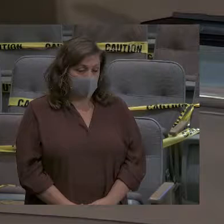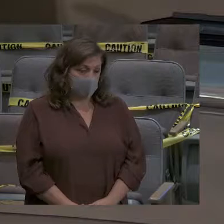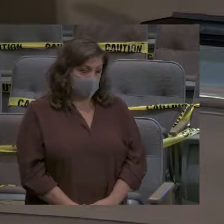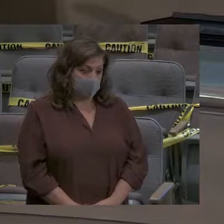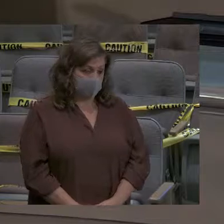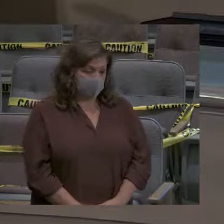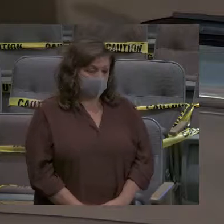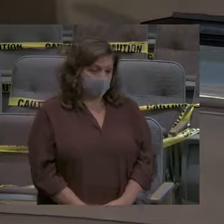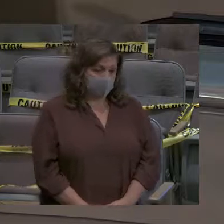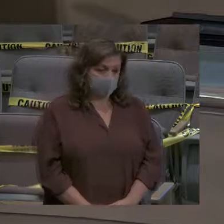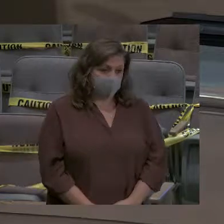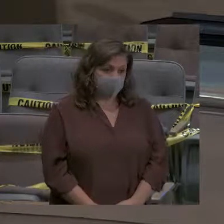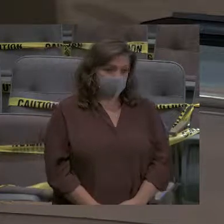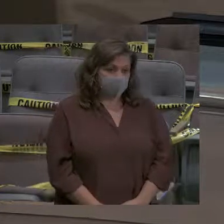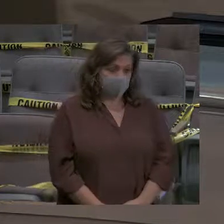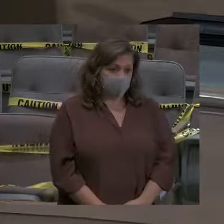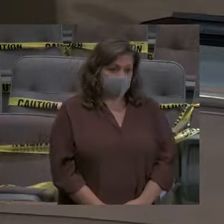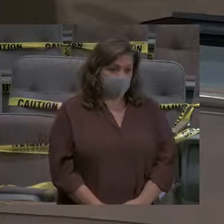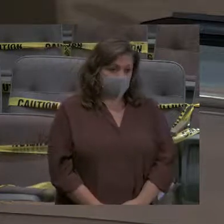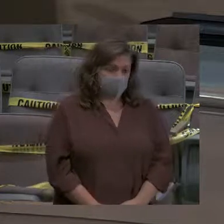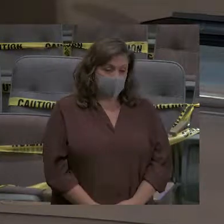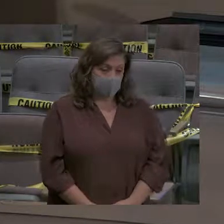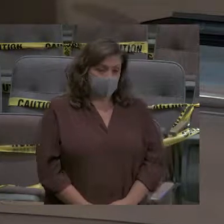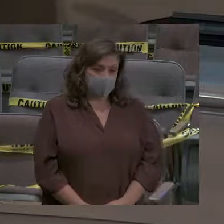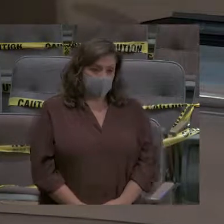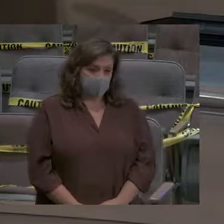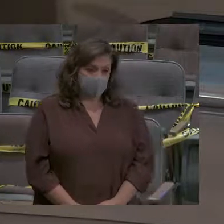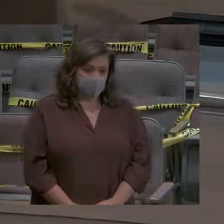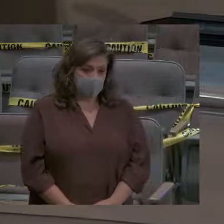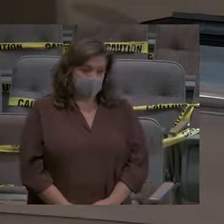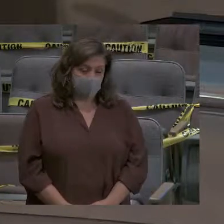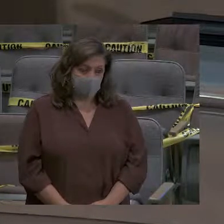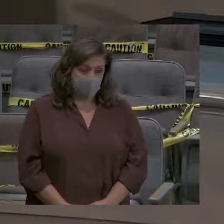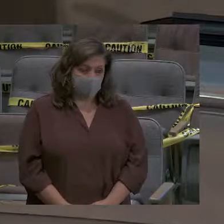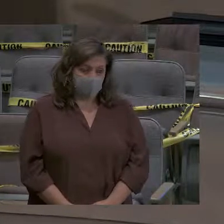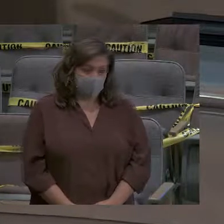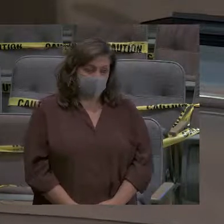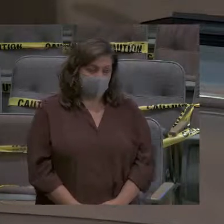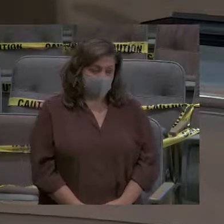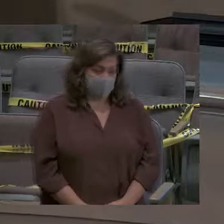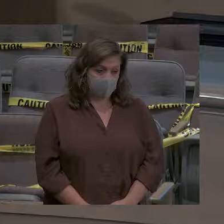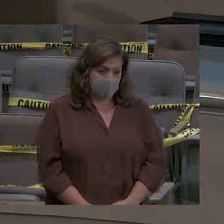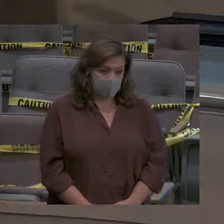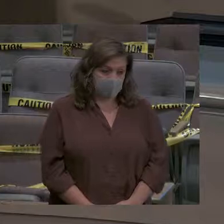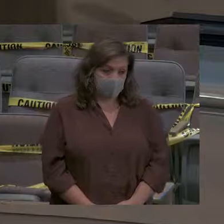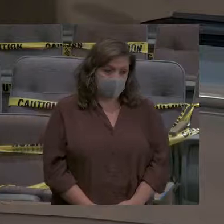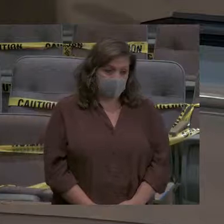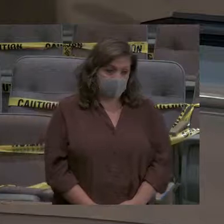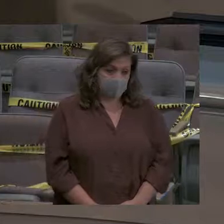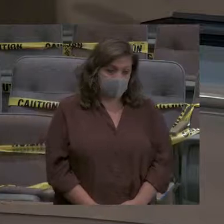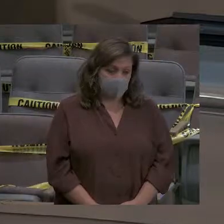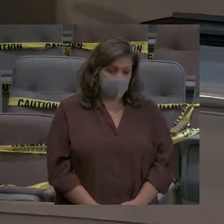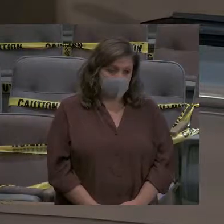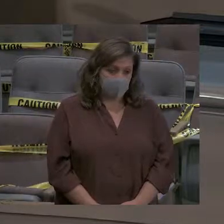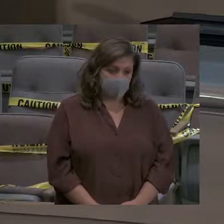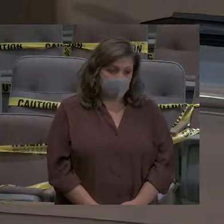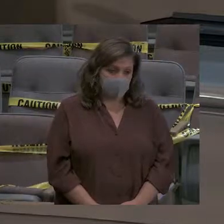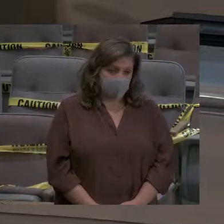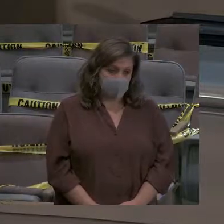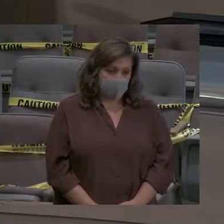I think it's well recognized right now the number of COVID cases on a daily basis and weekly basis